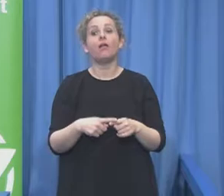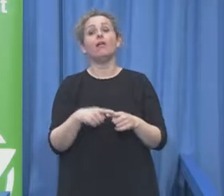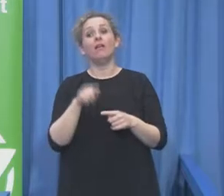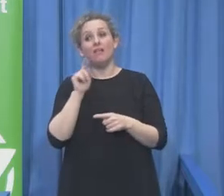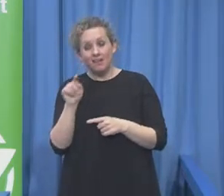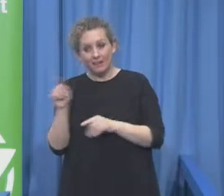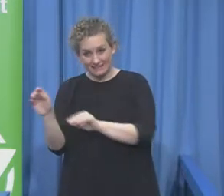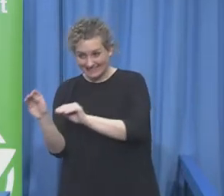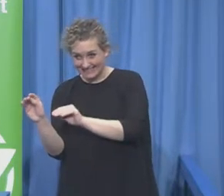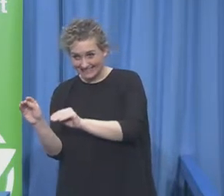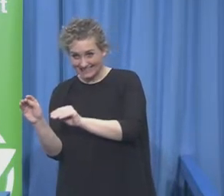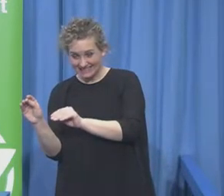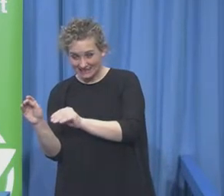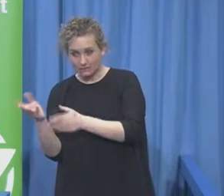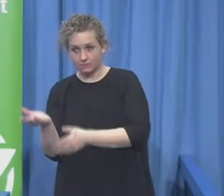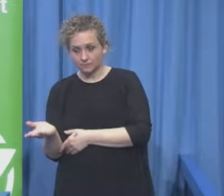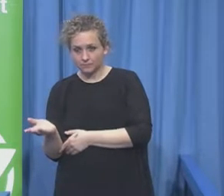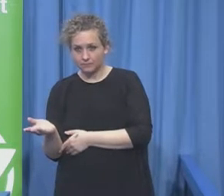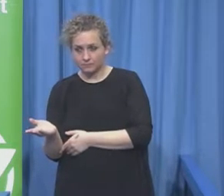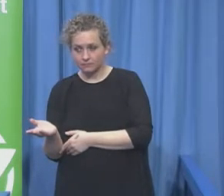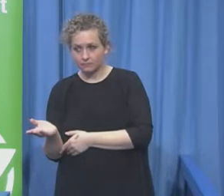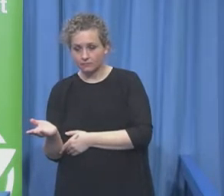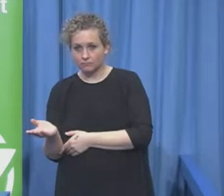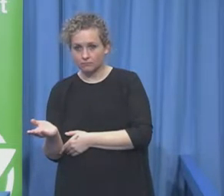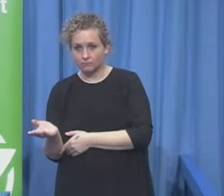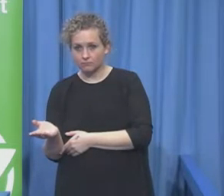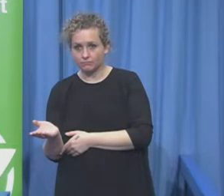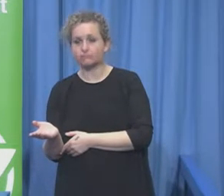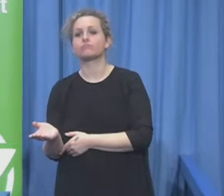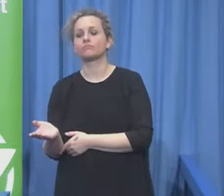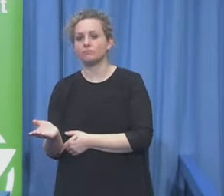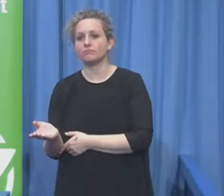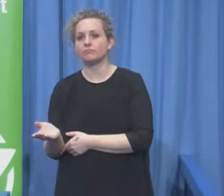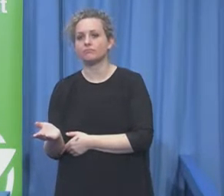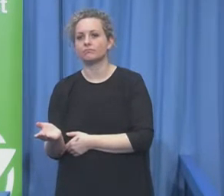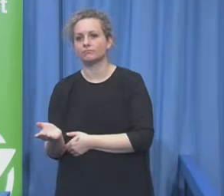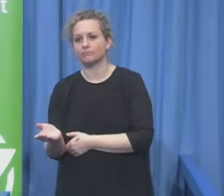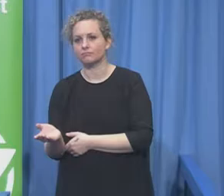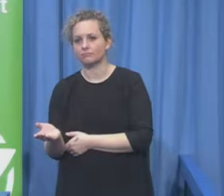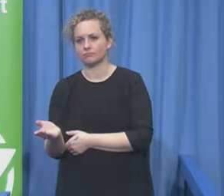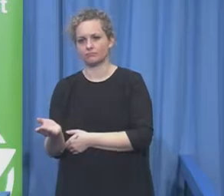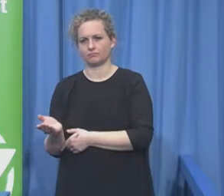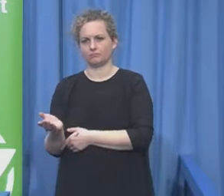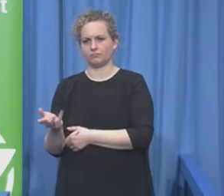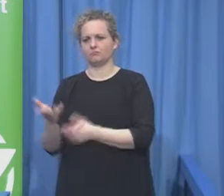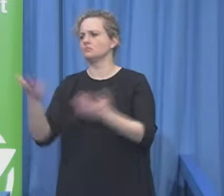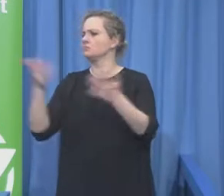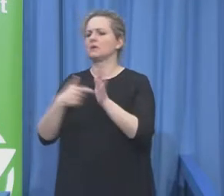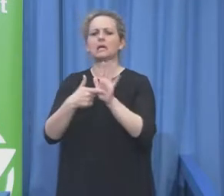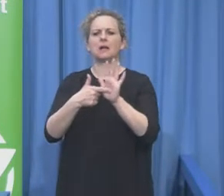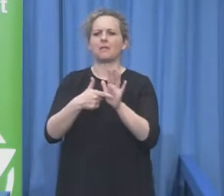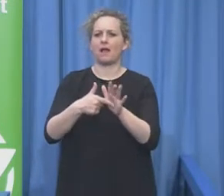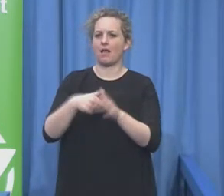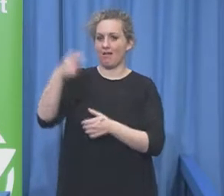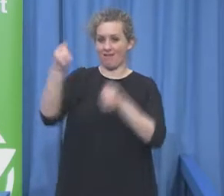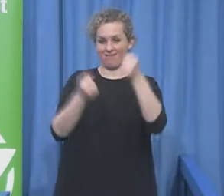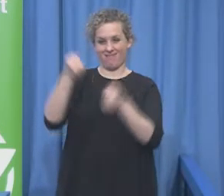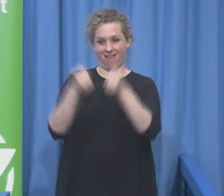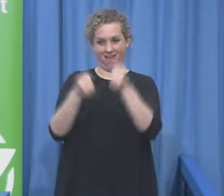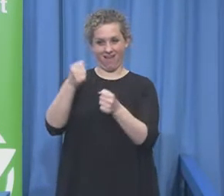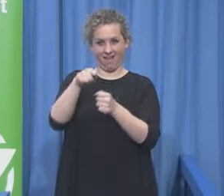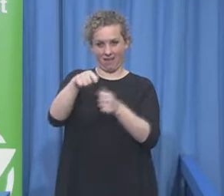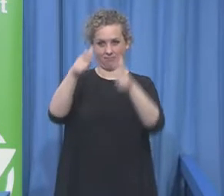on the Employers' Day, the first day of the conference. And he was happy to share how he was having a lot of inhibitions, but starting with